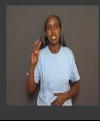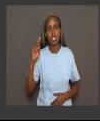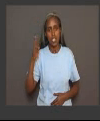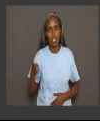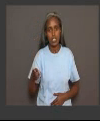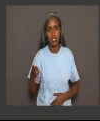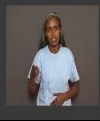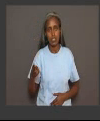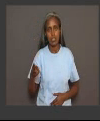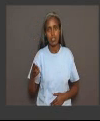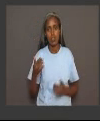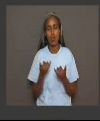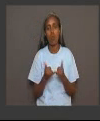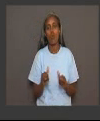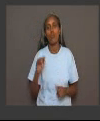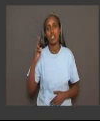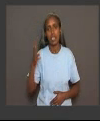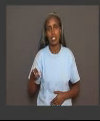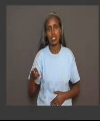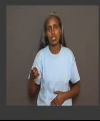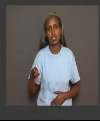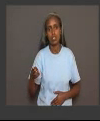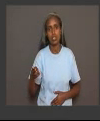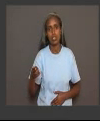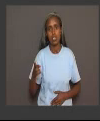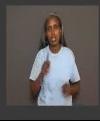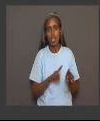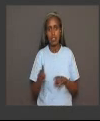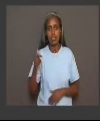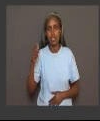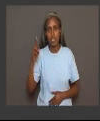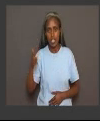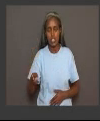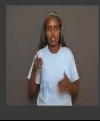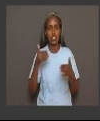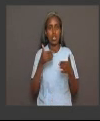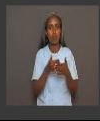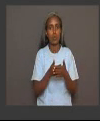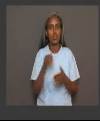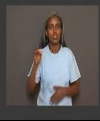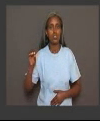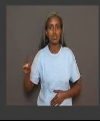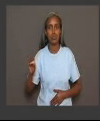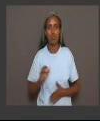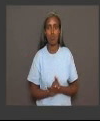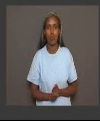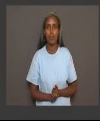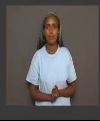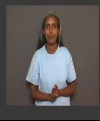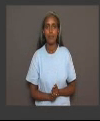6h over h as h approaches 0.